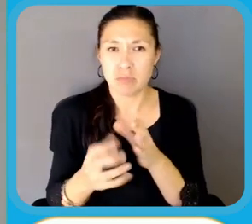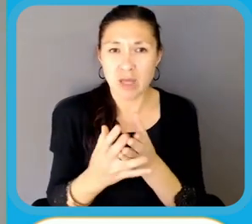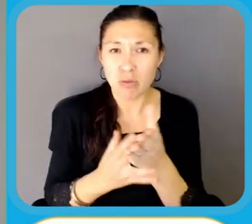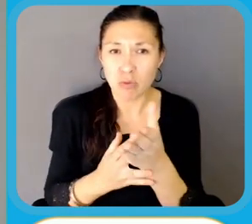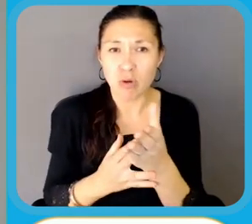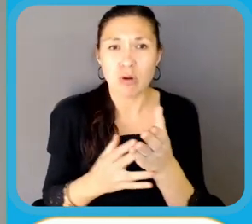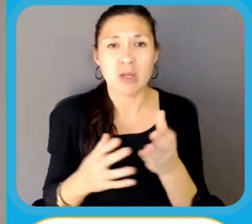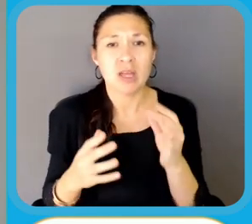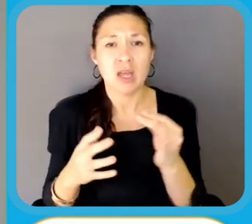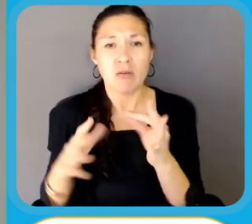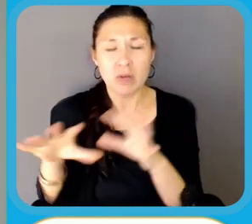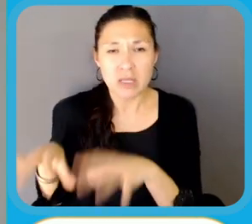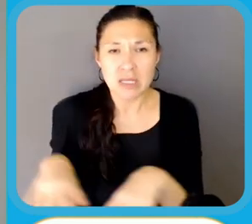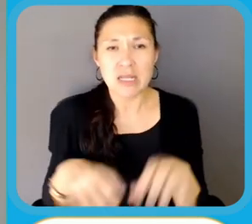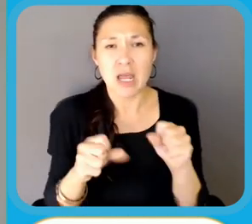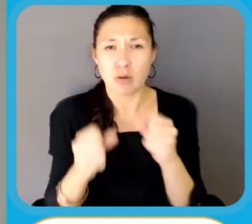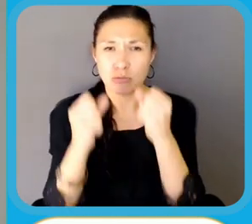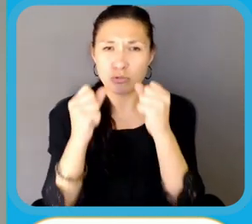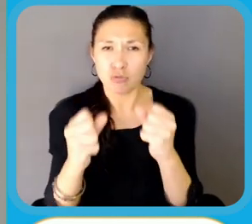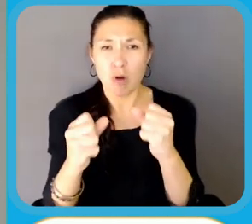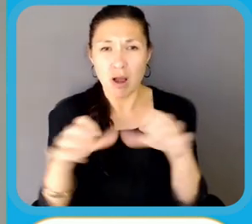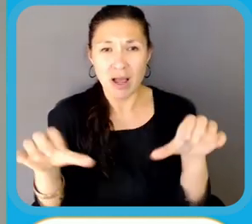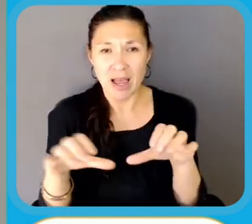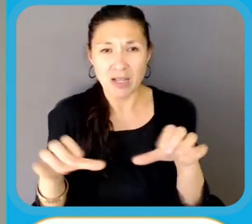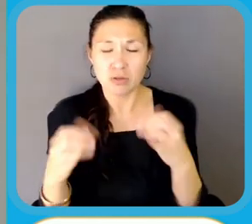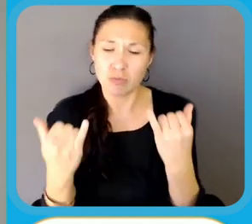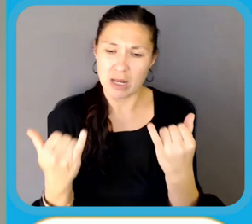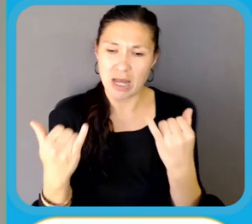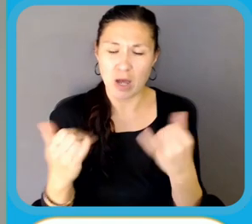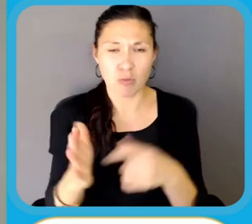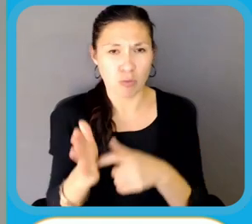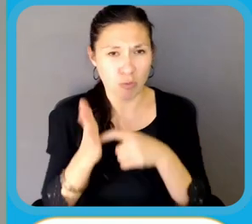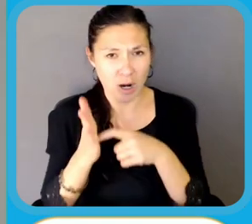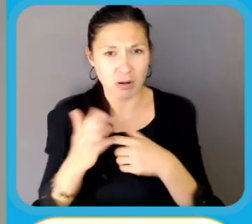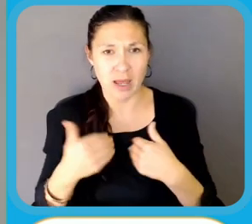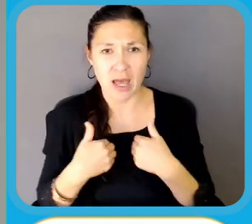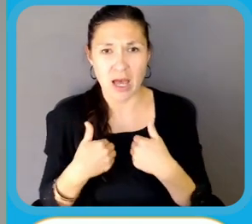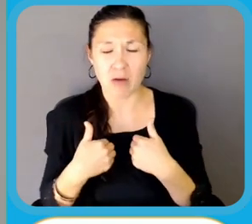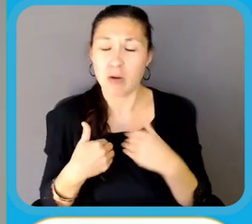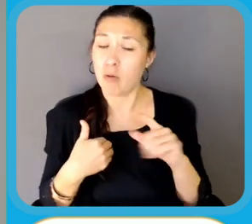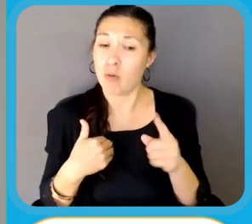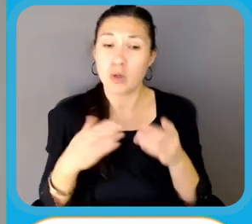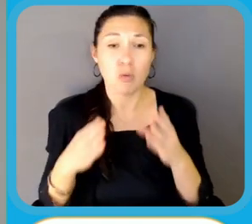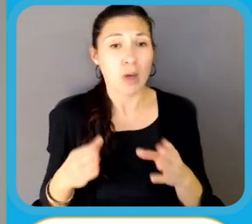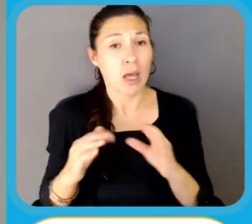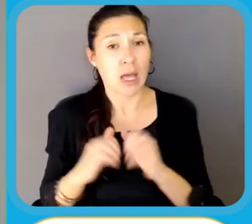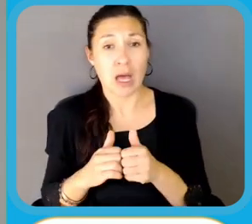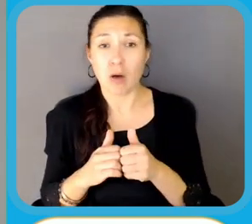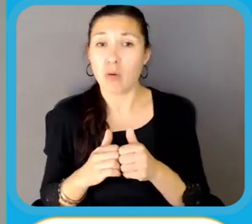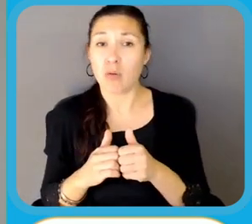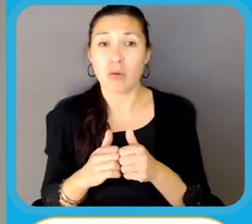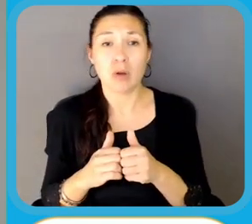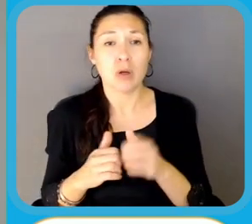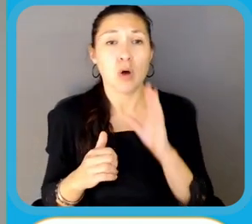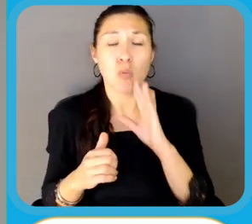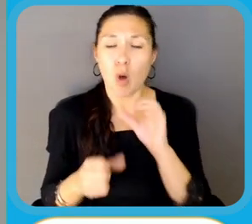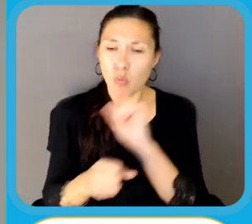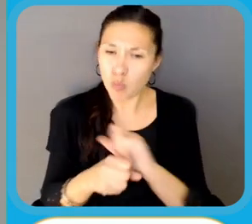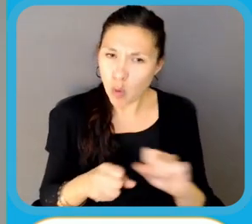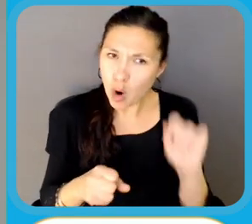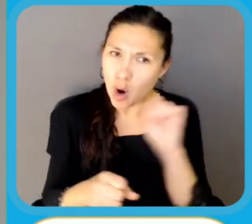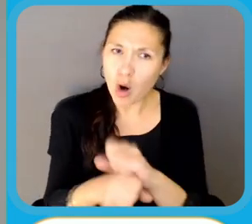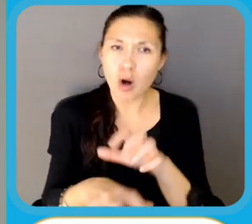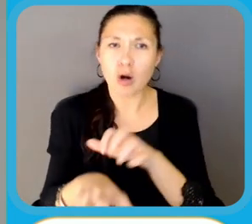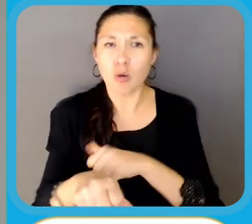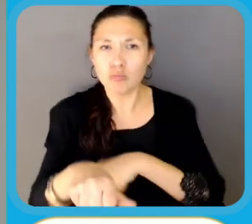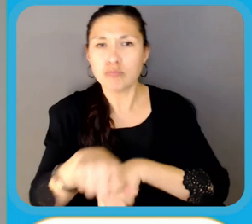bold action that this moment demands of us. And we'll do it the only way we know how. We're going to work hard, we're going to